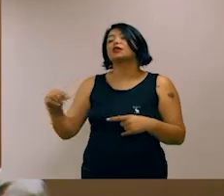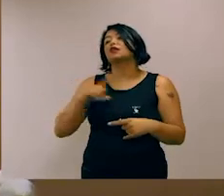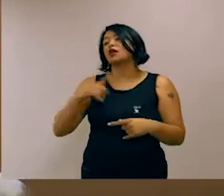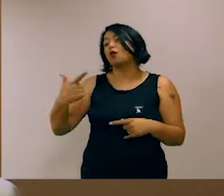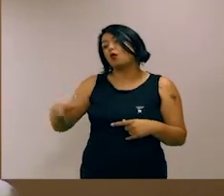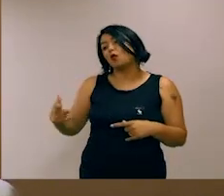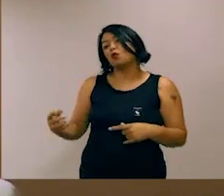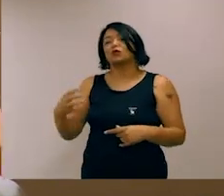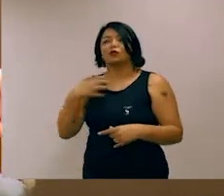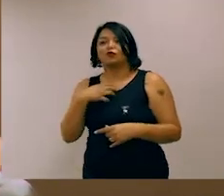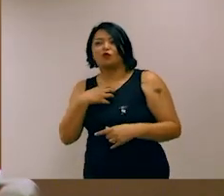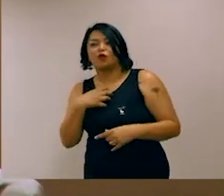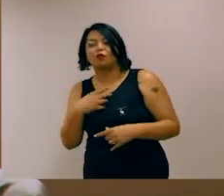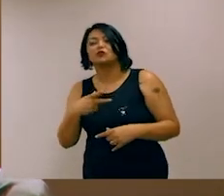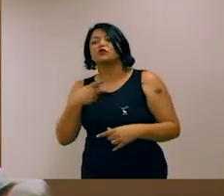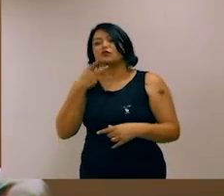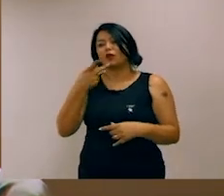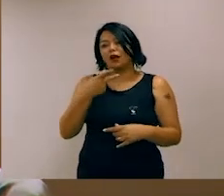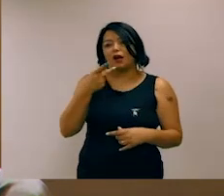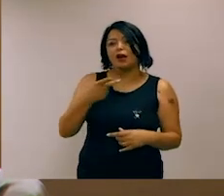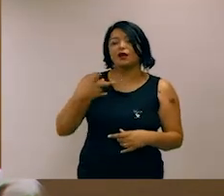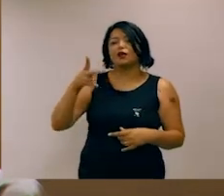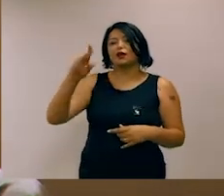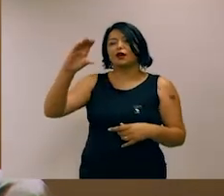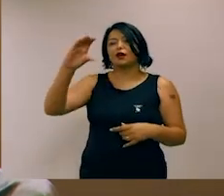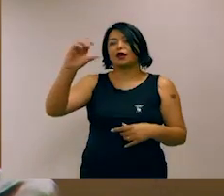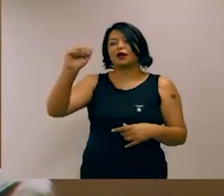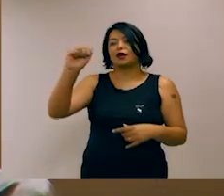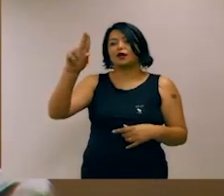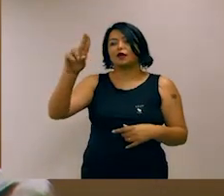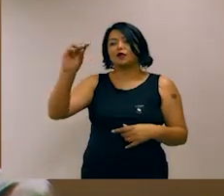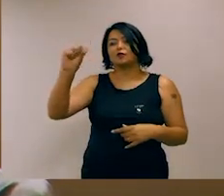you can agree that causal connections is what we're interested in.